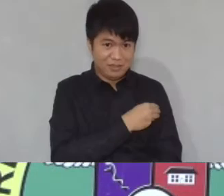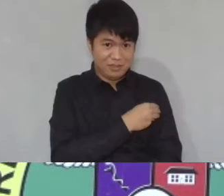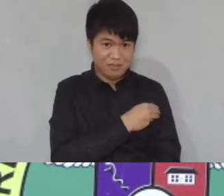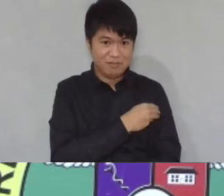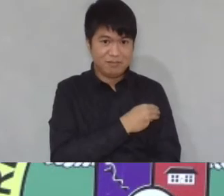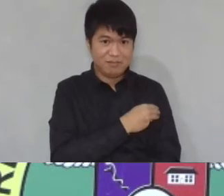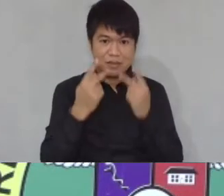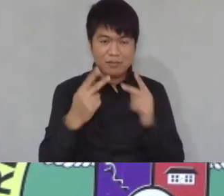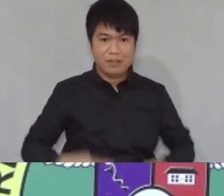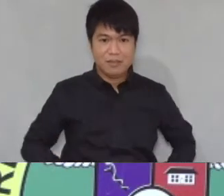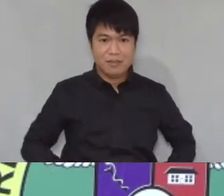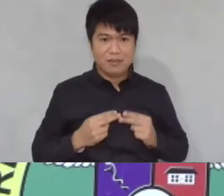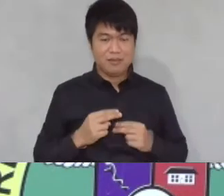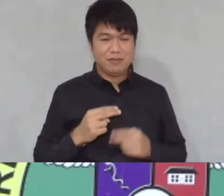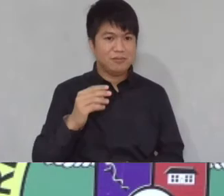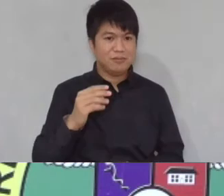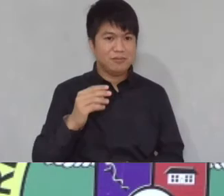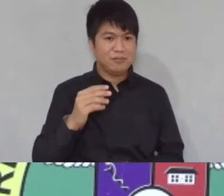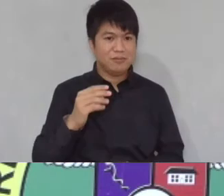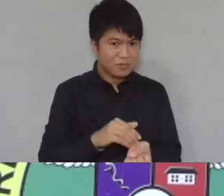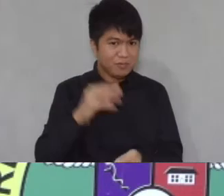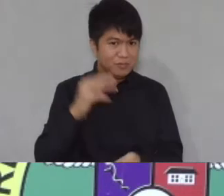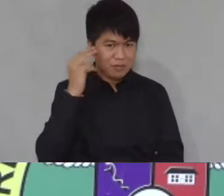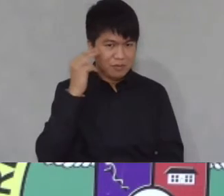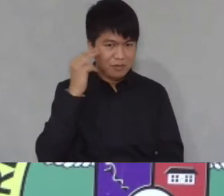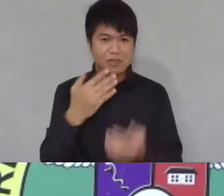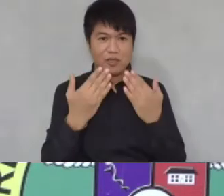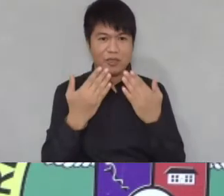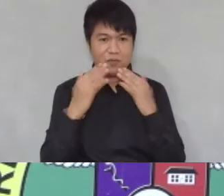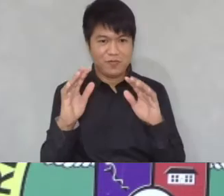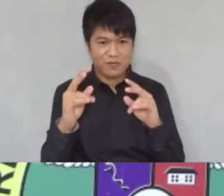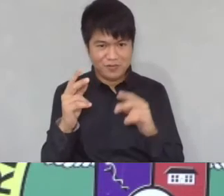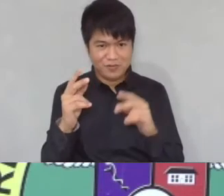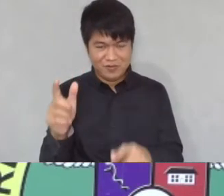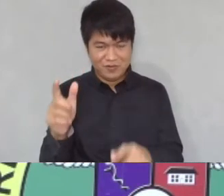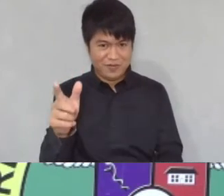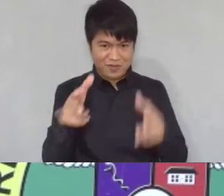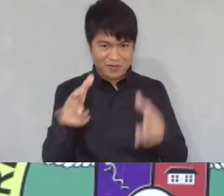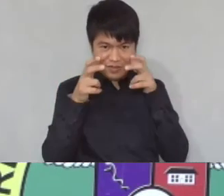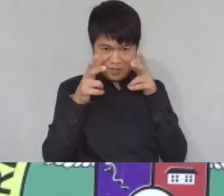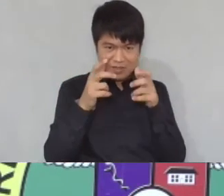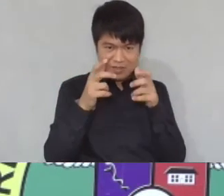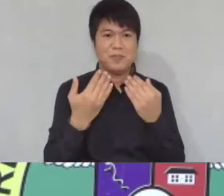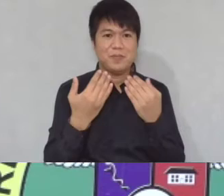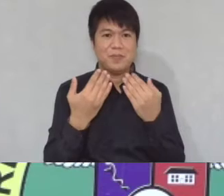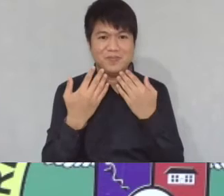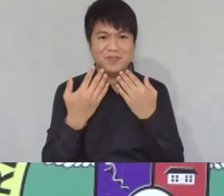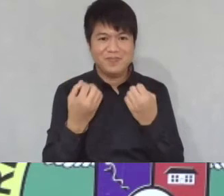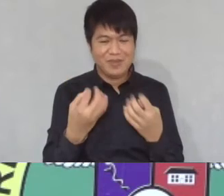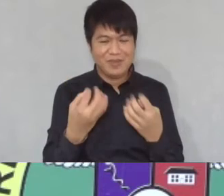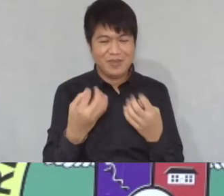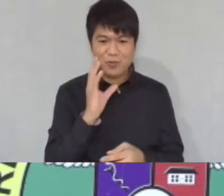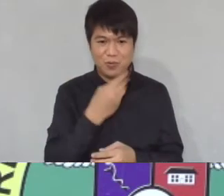Mortera of Coronadal. Thank you for listening in, and many more who are here. And special thanks also for